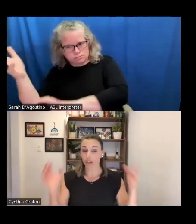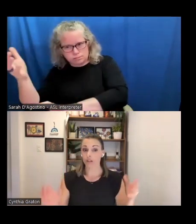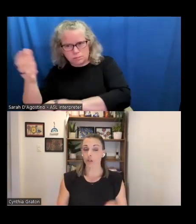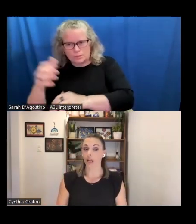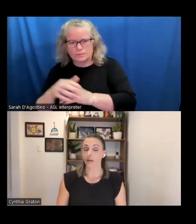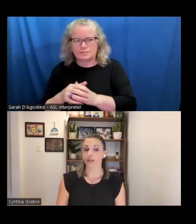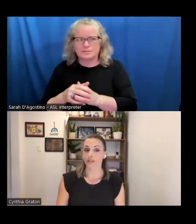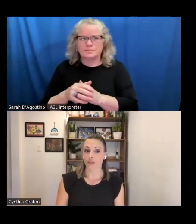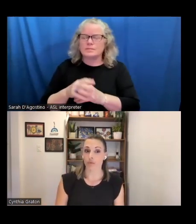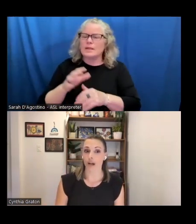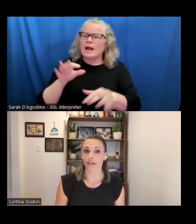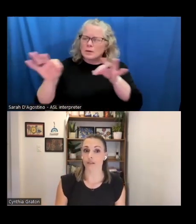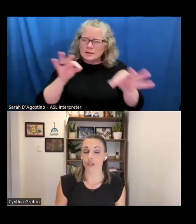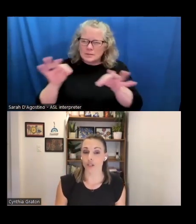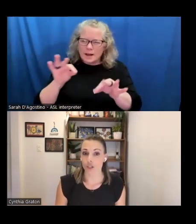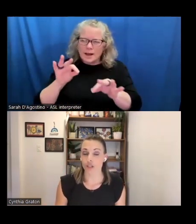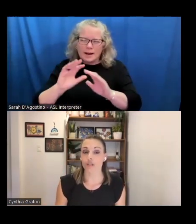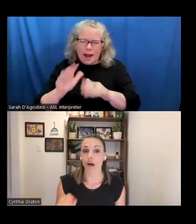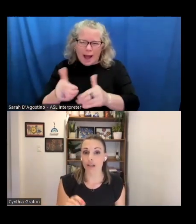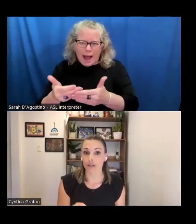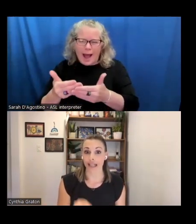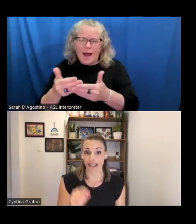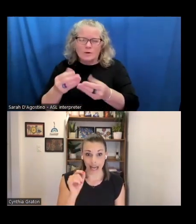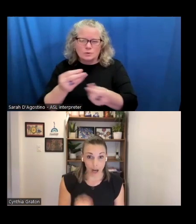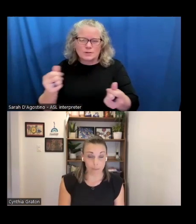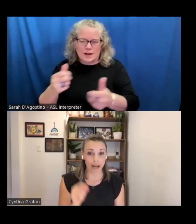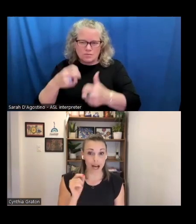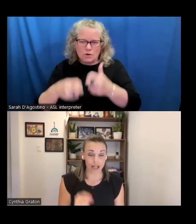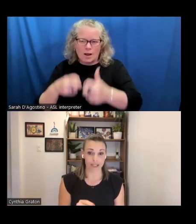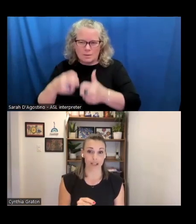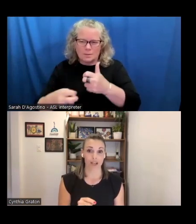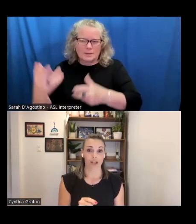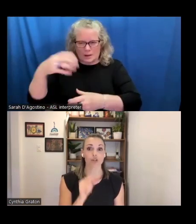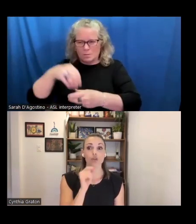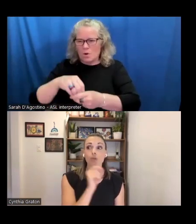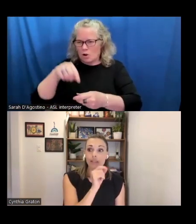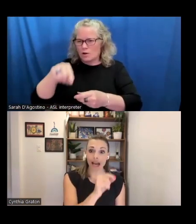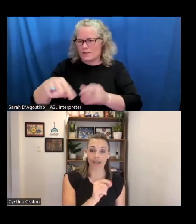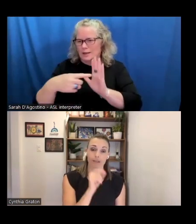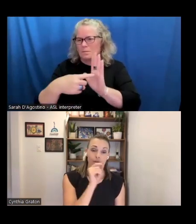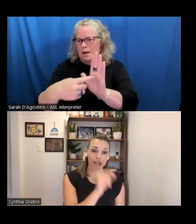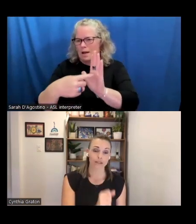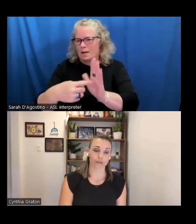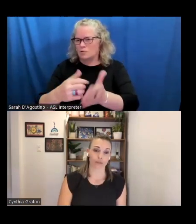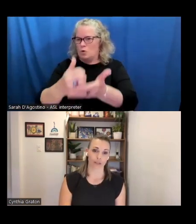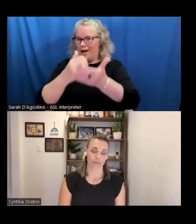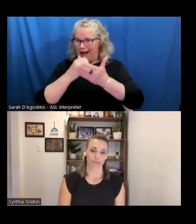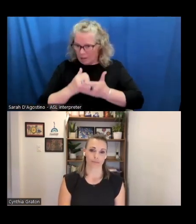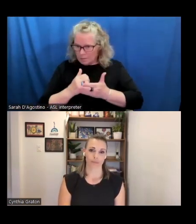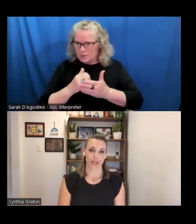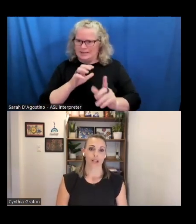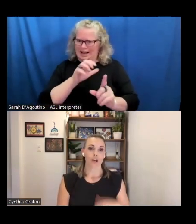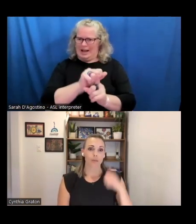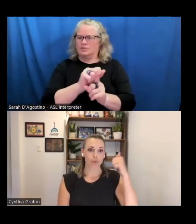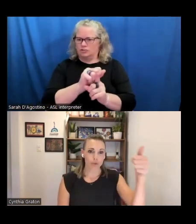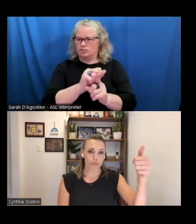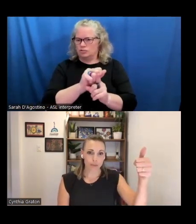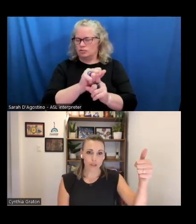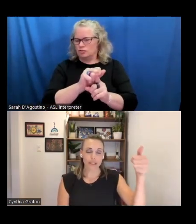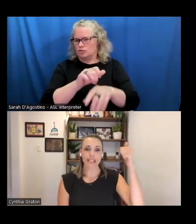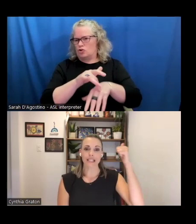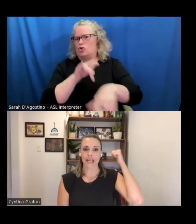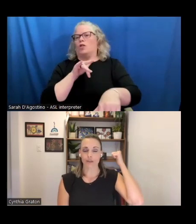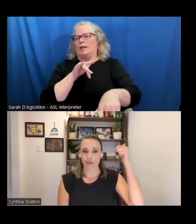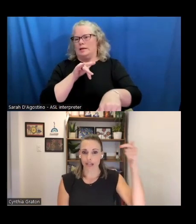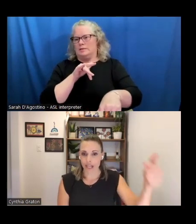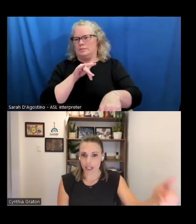is part of the collaborative and proactive solutions model that help us do that effectively. Blue